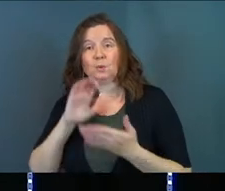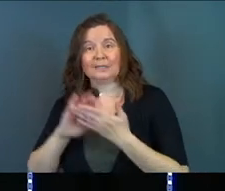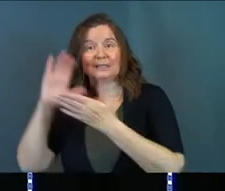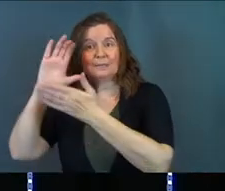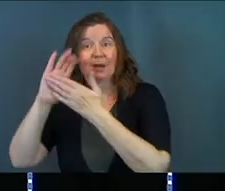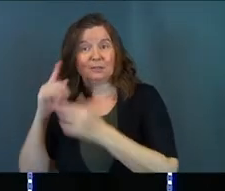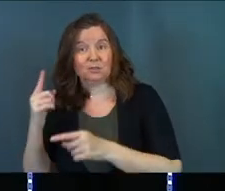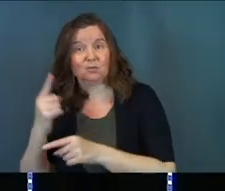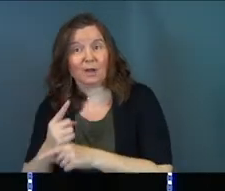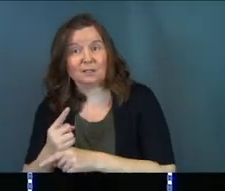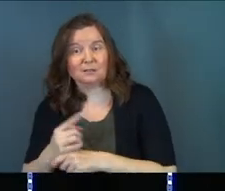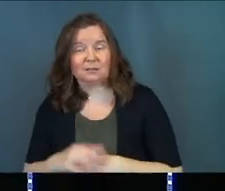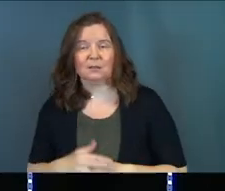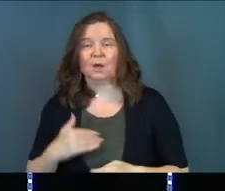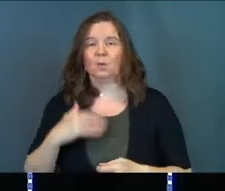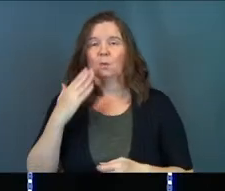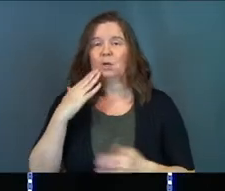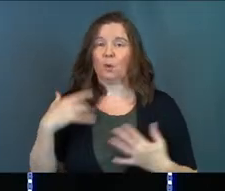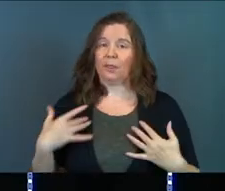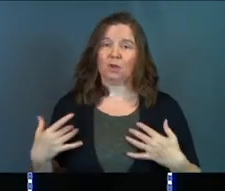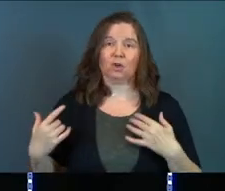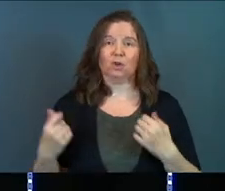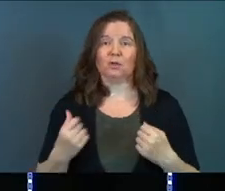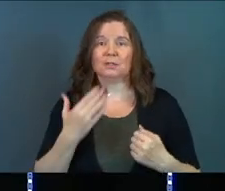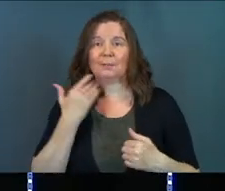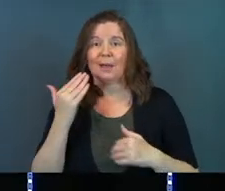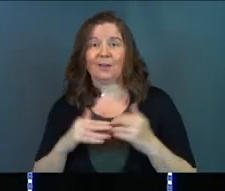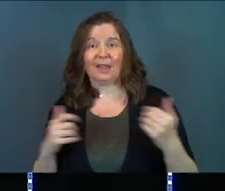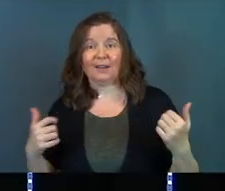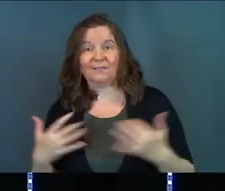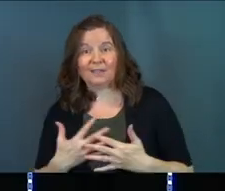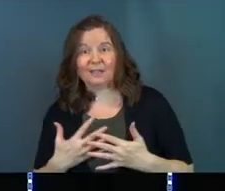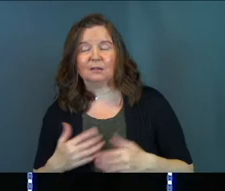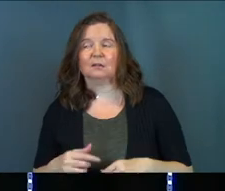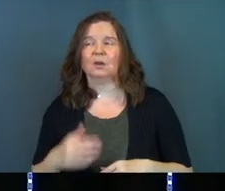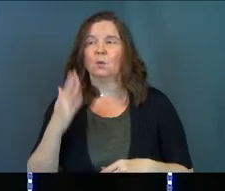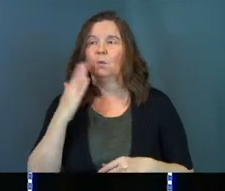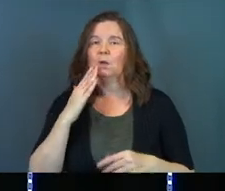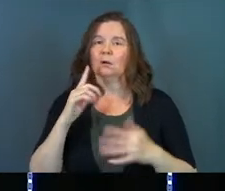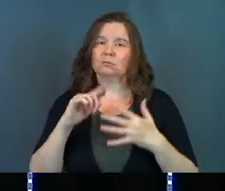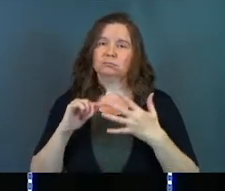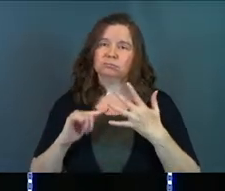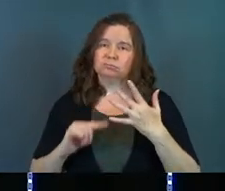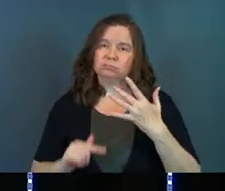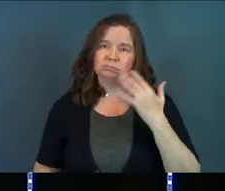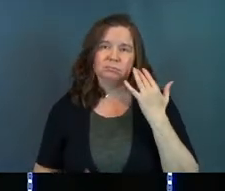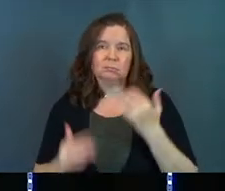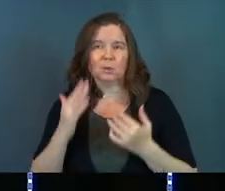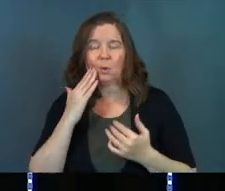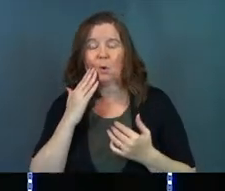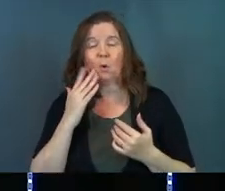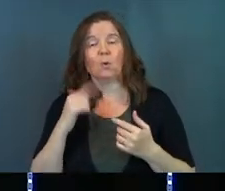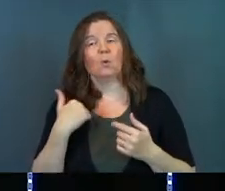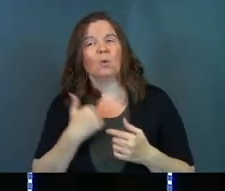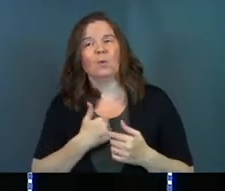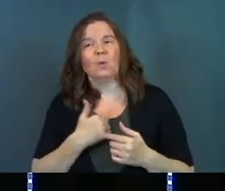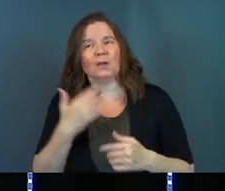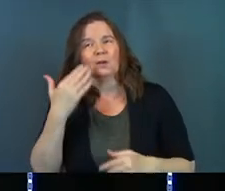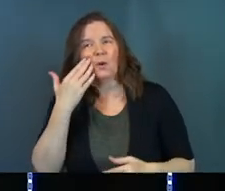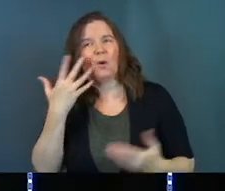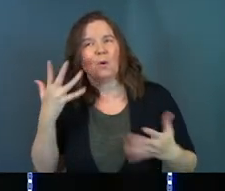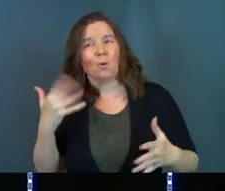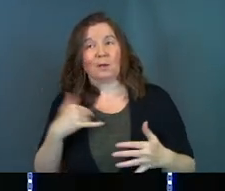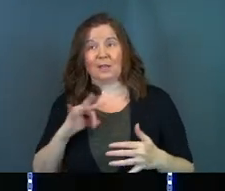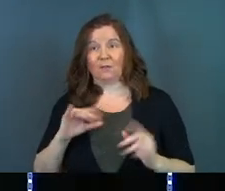spouse is right. We know that courage is better than fear. We know all of these things. Just we just know